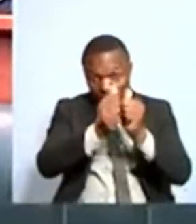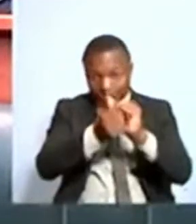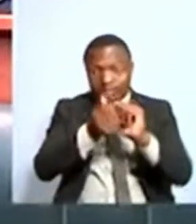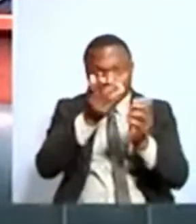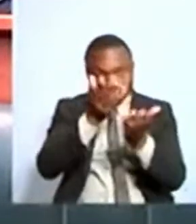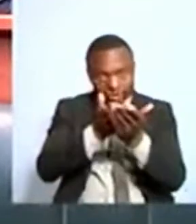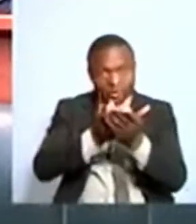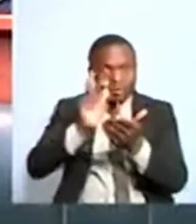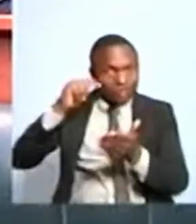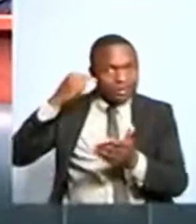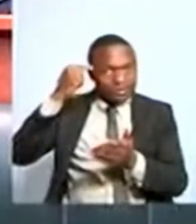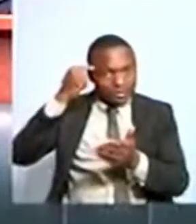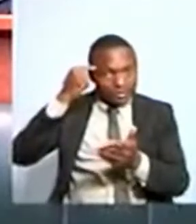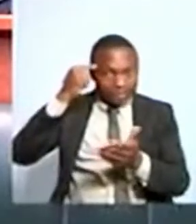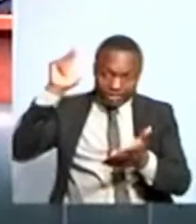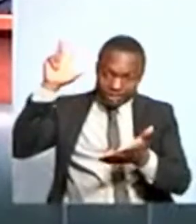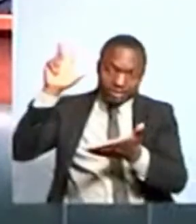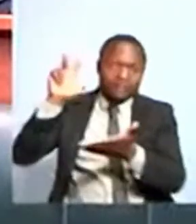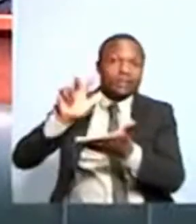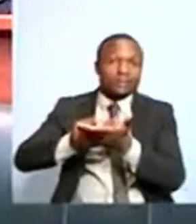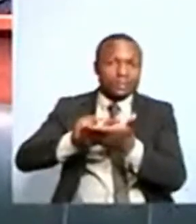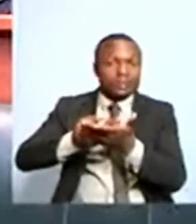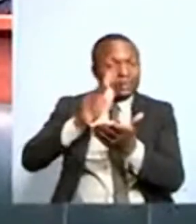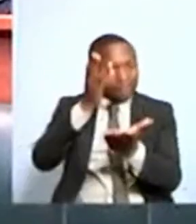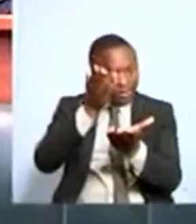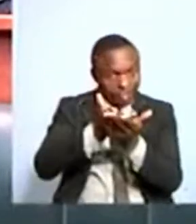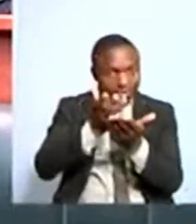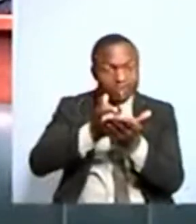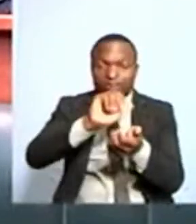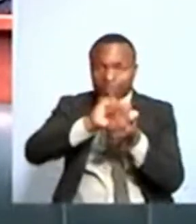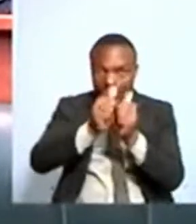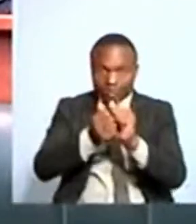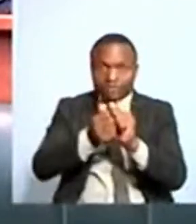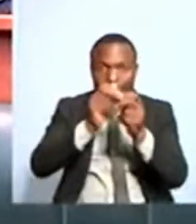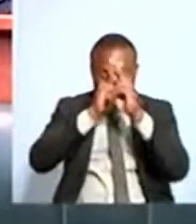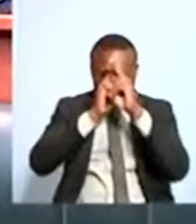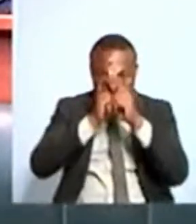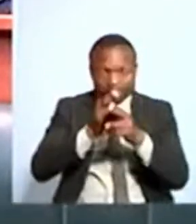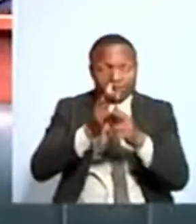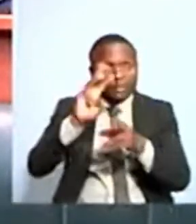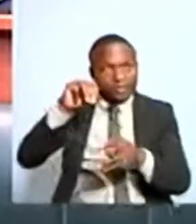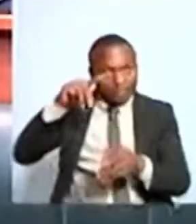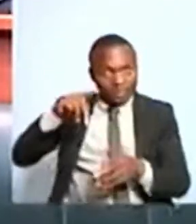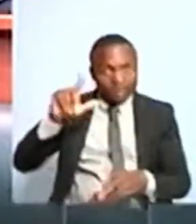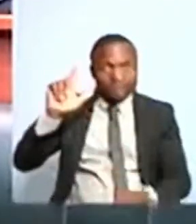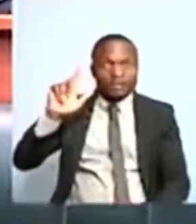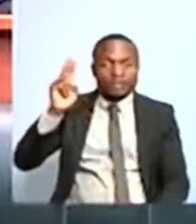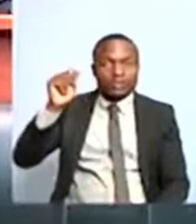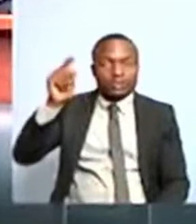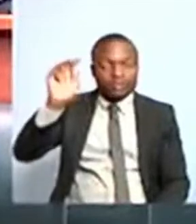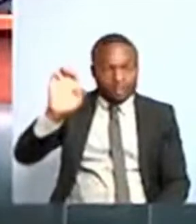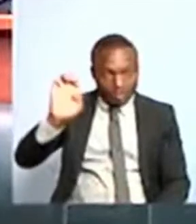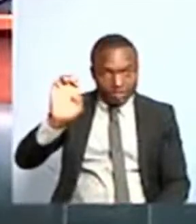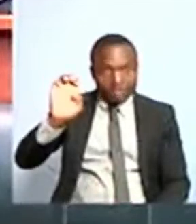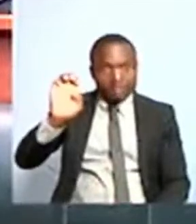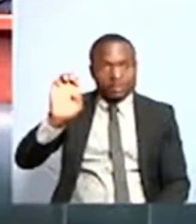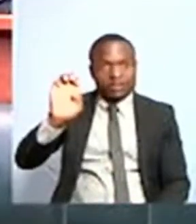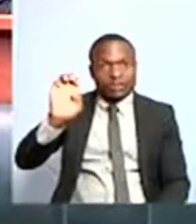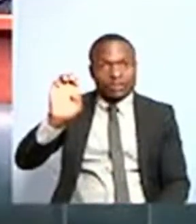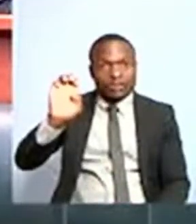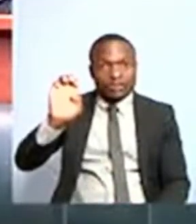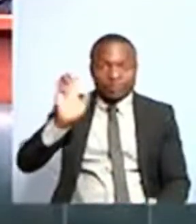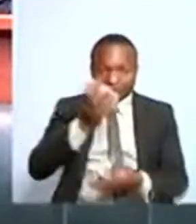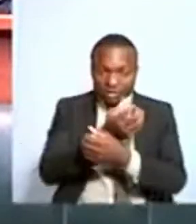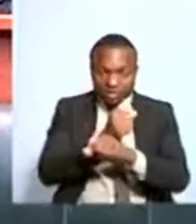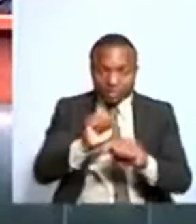by government, which was passed prior to the proposed amendments by the honourable member for Lunte, addresses the matter which was the